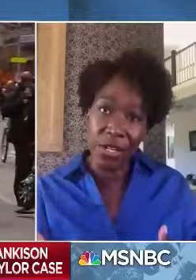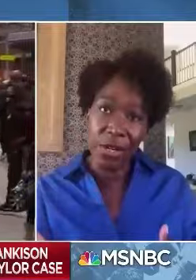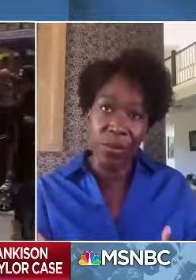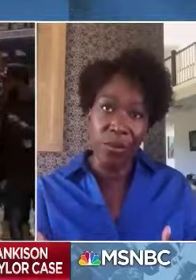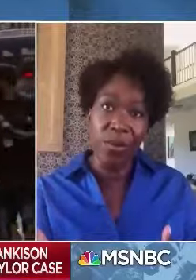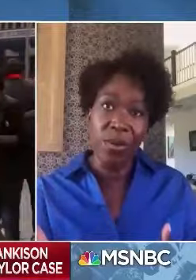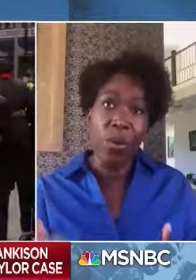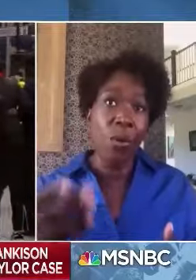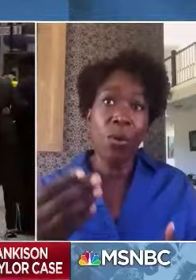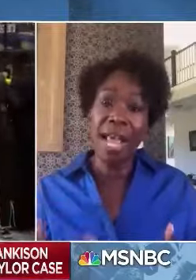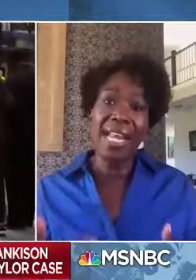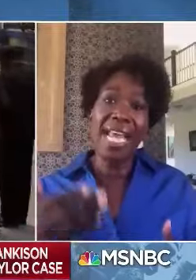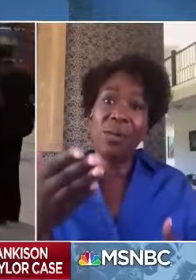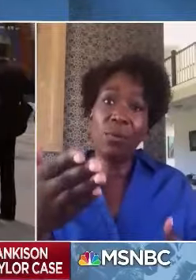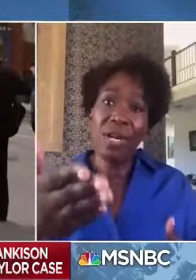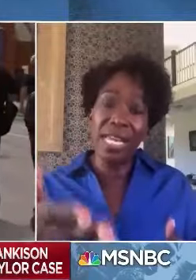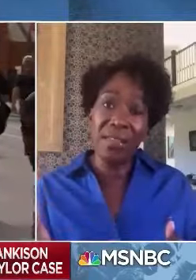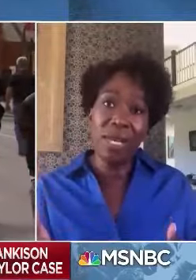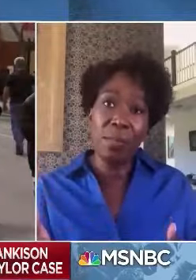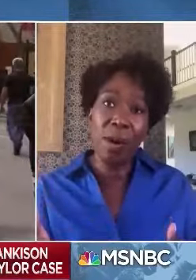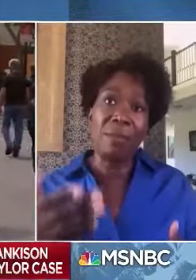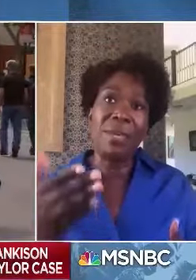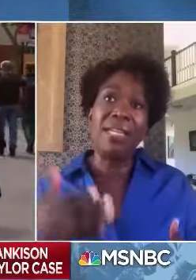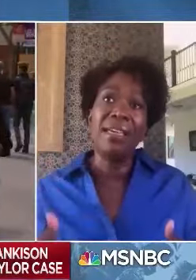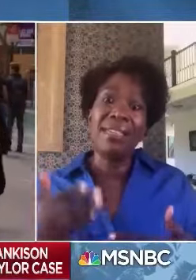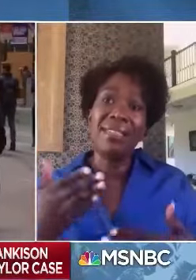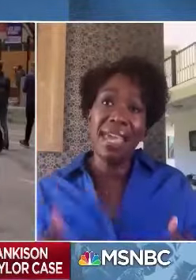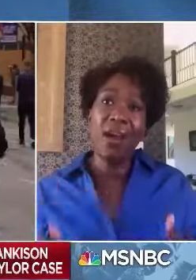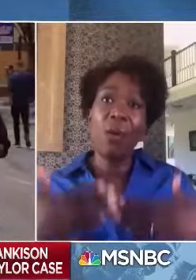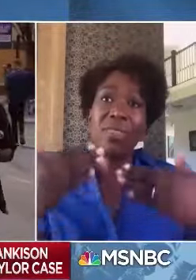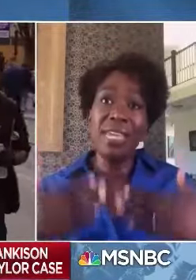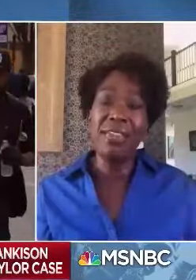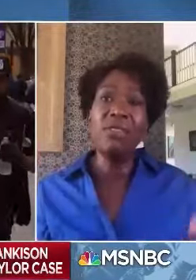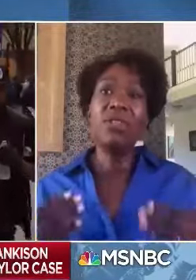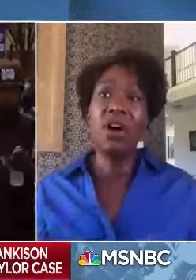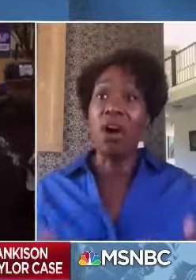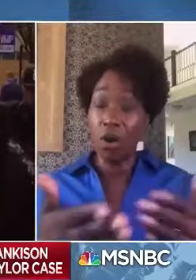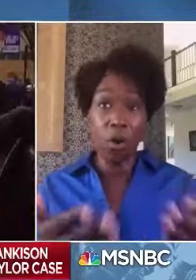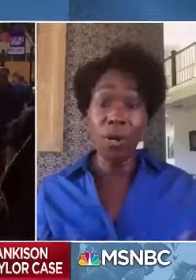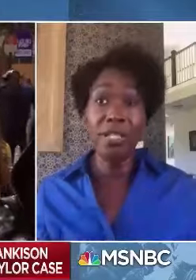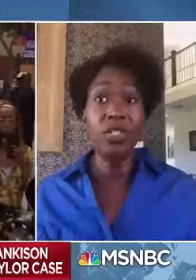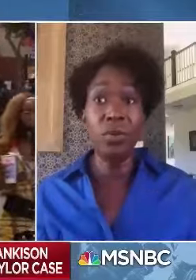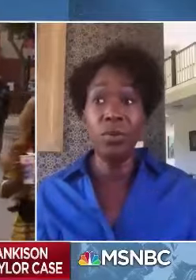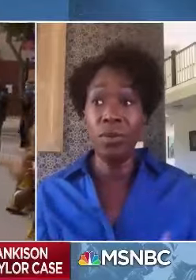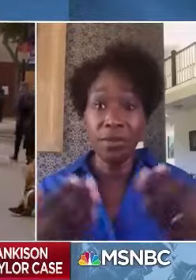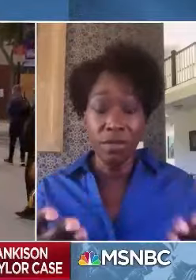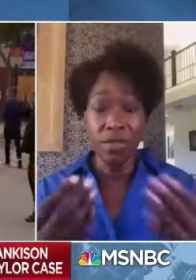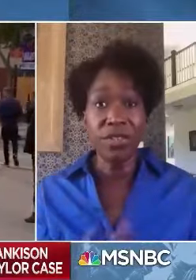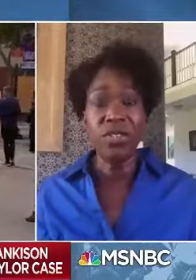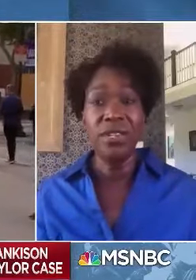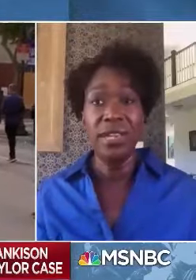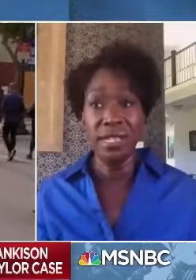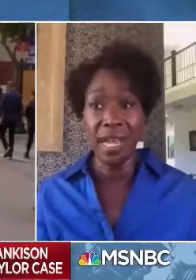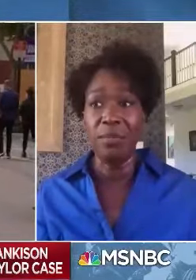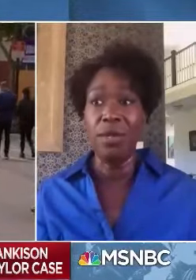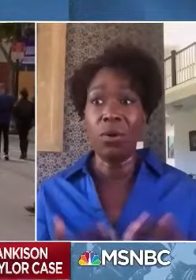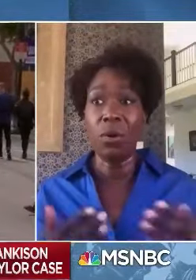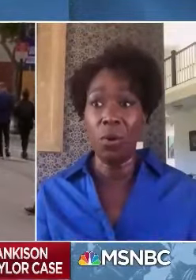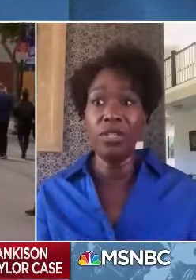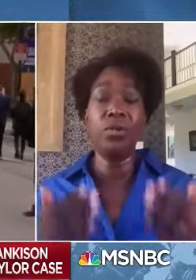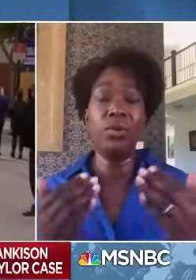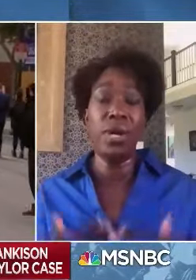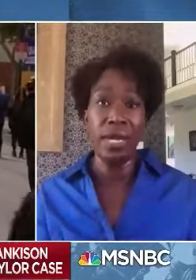at you or at anyone in the apartment, they are within the law, according to this